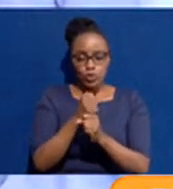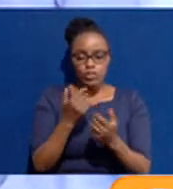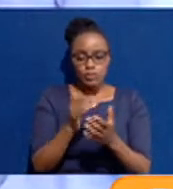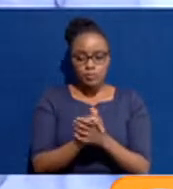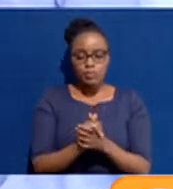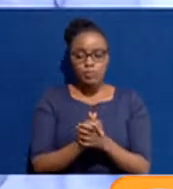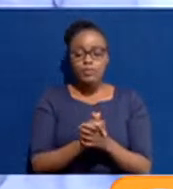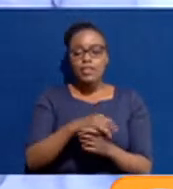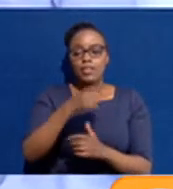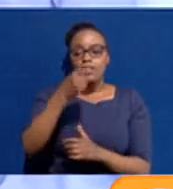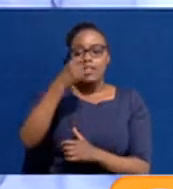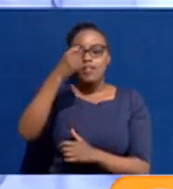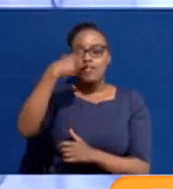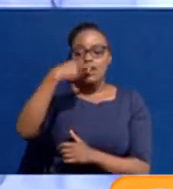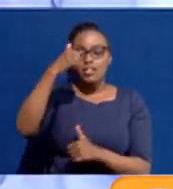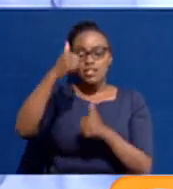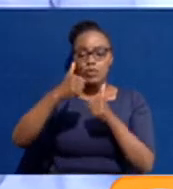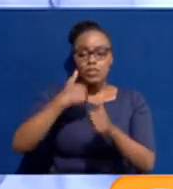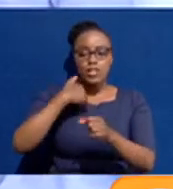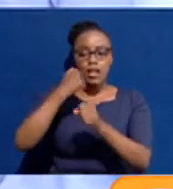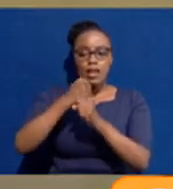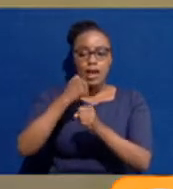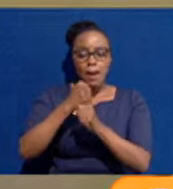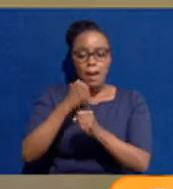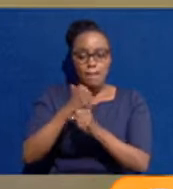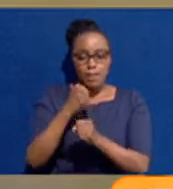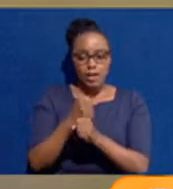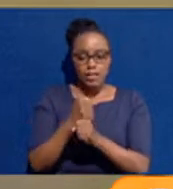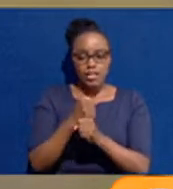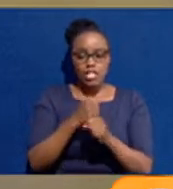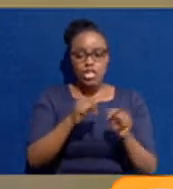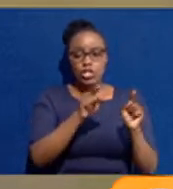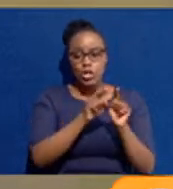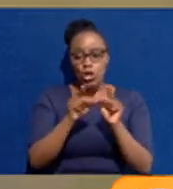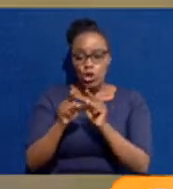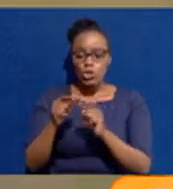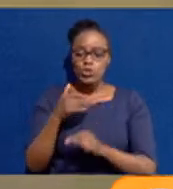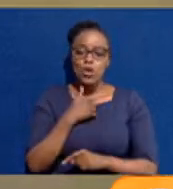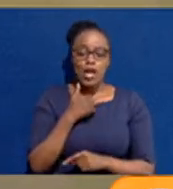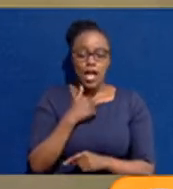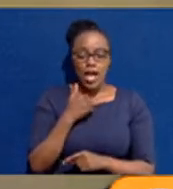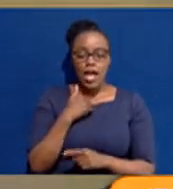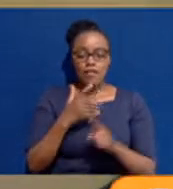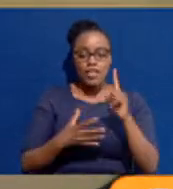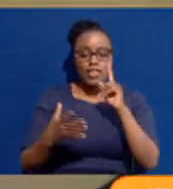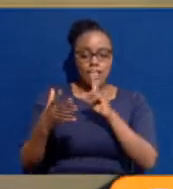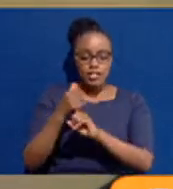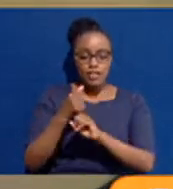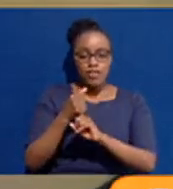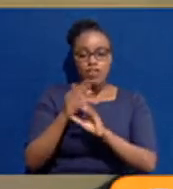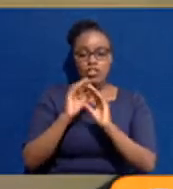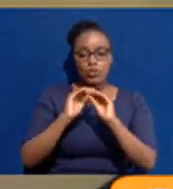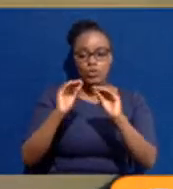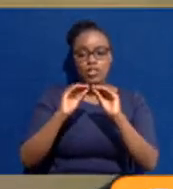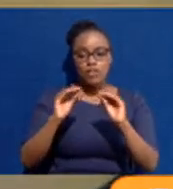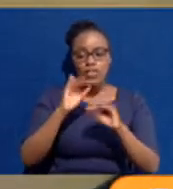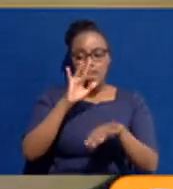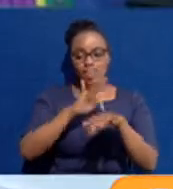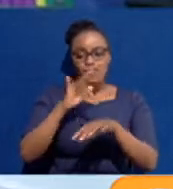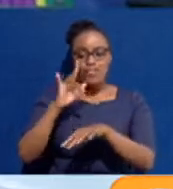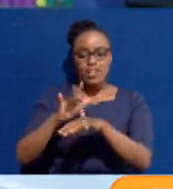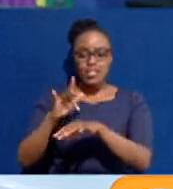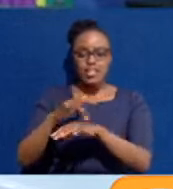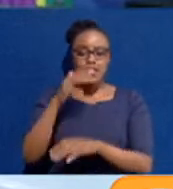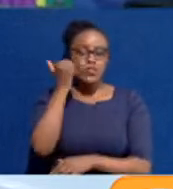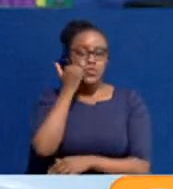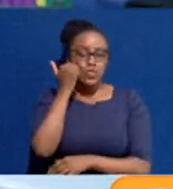The two vaccines that target both children and adults has been termed as a big milestone towards eradicating the airborne infectious disease.